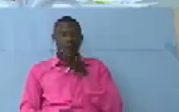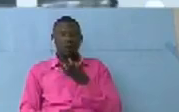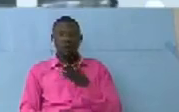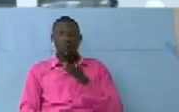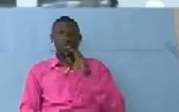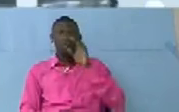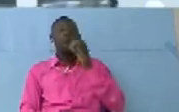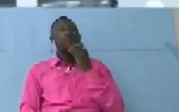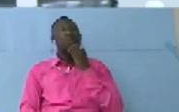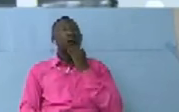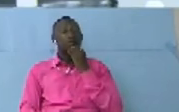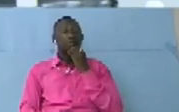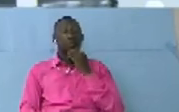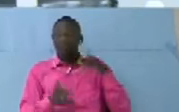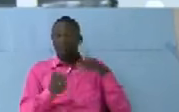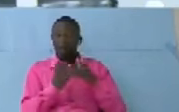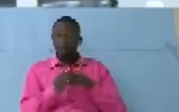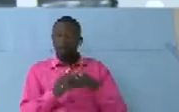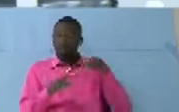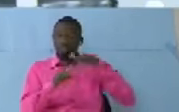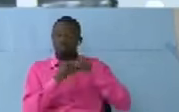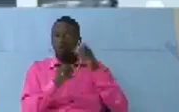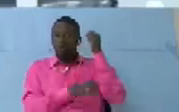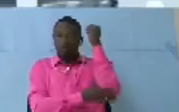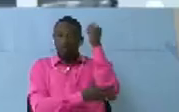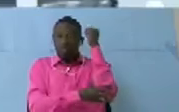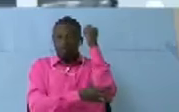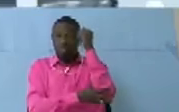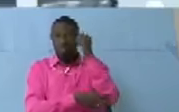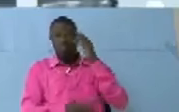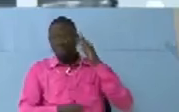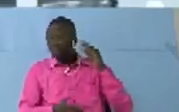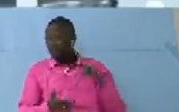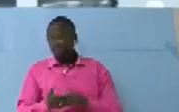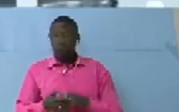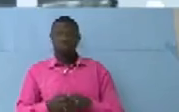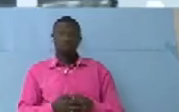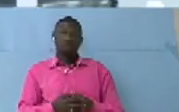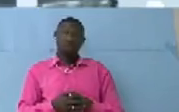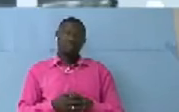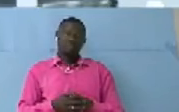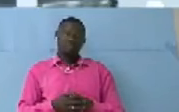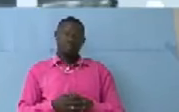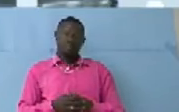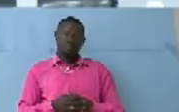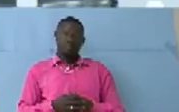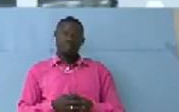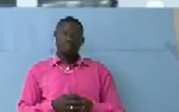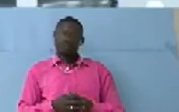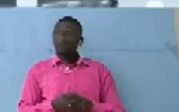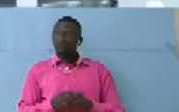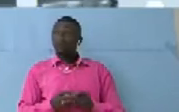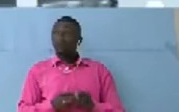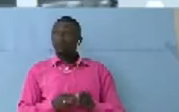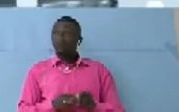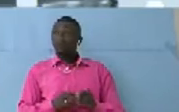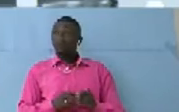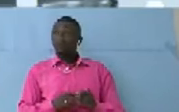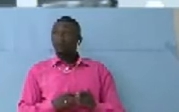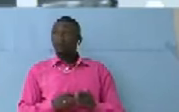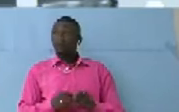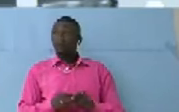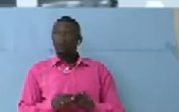they told me to say whether I like it or not that I was sent to demonstrate by Oje Jalo. Let's take